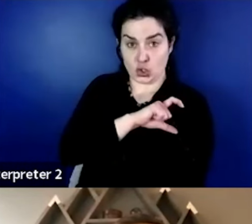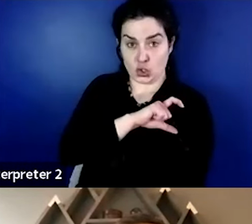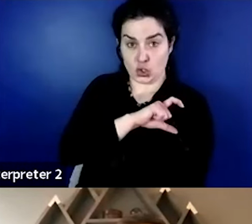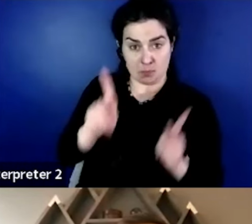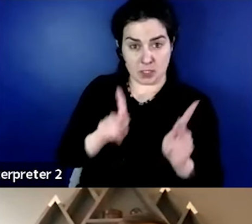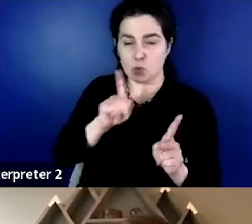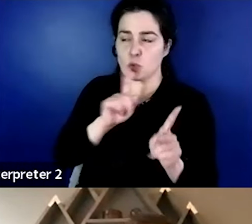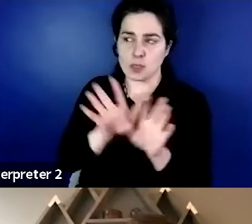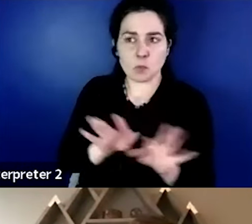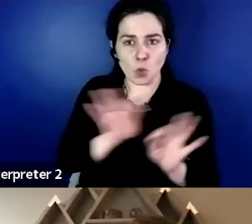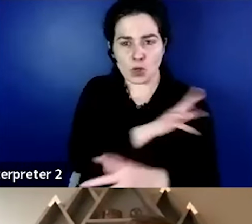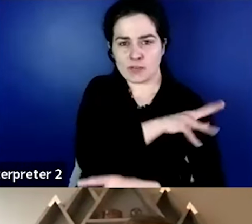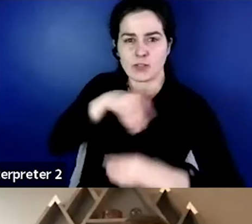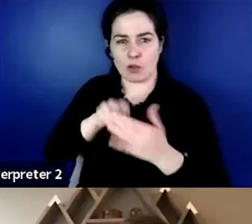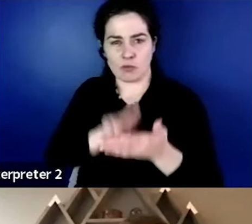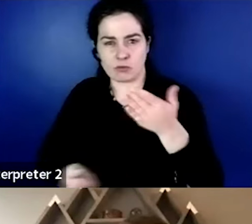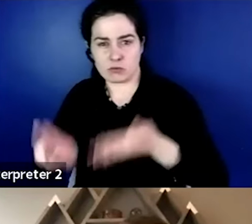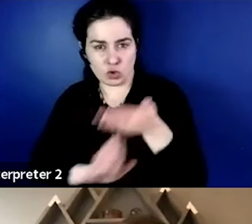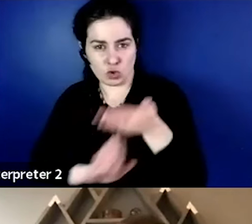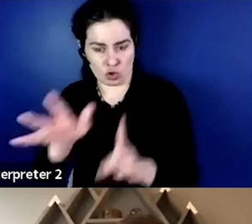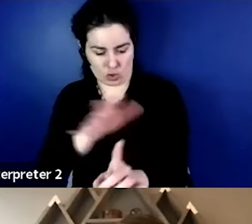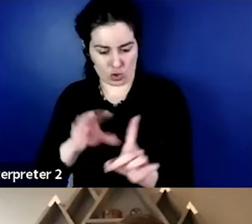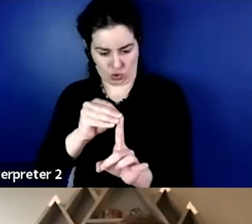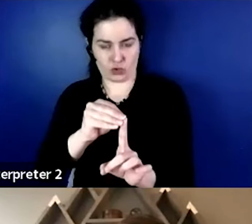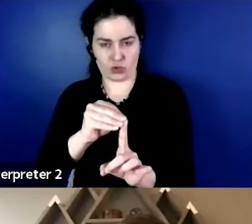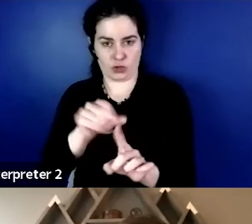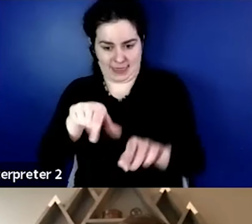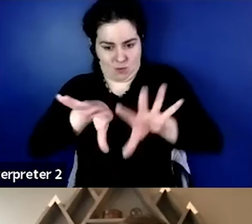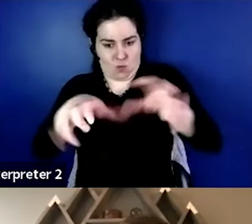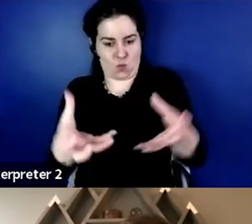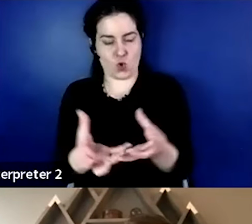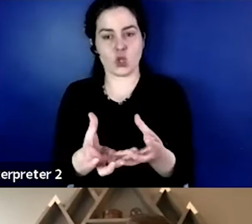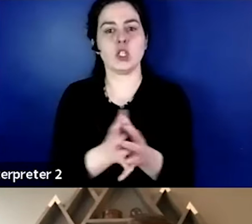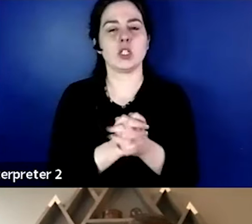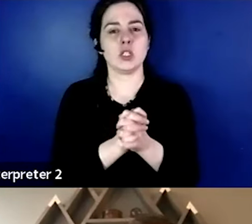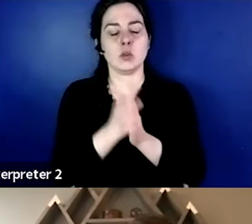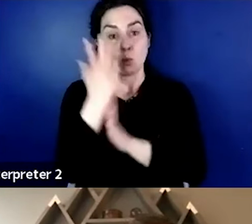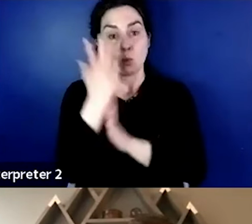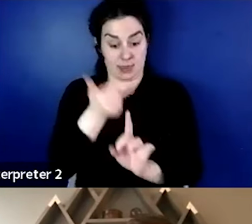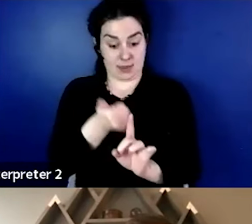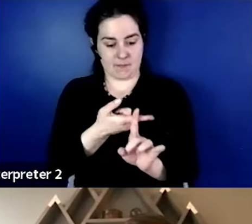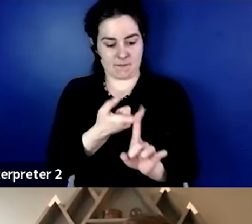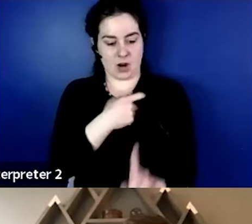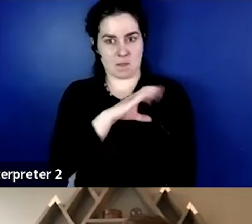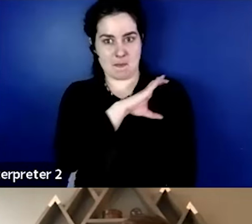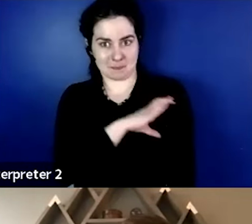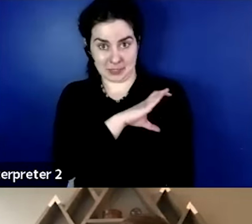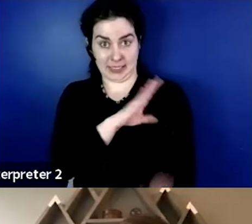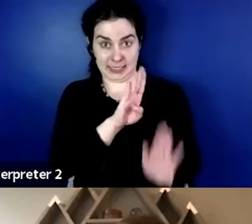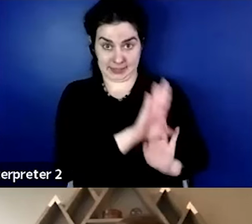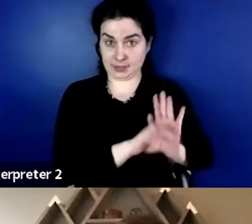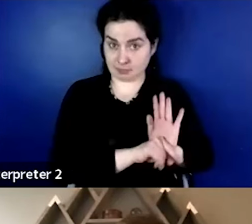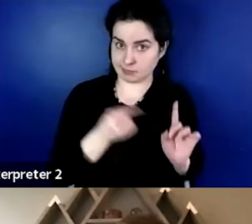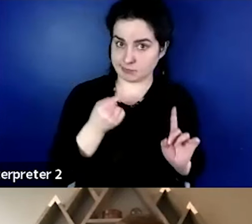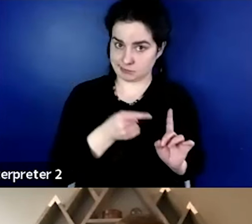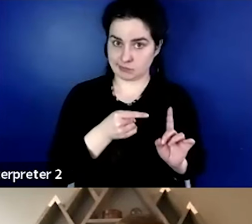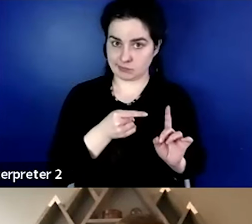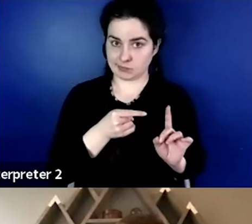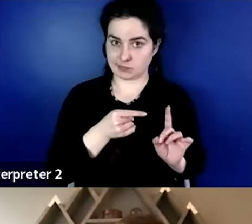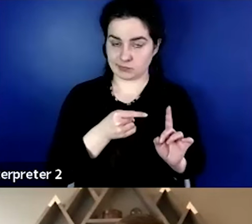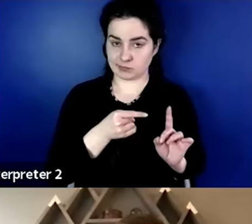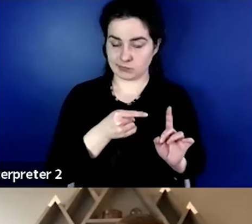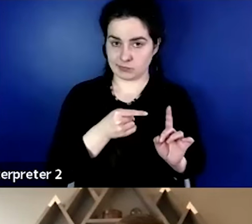environment culture, world, because they come from a police-y type background. And so if they're bringing